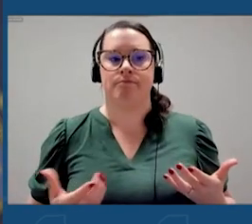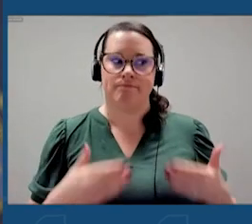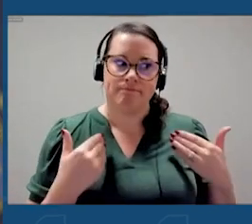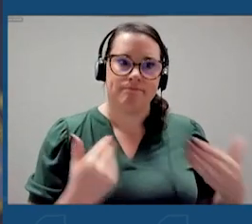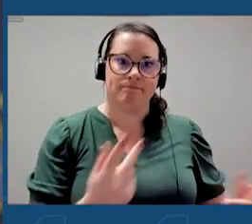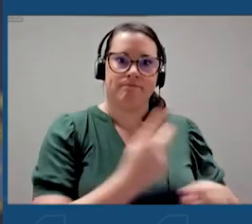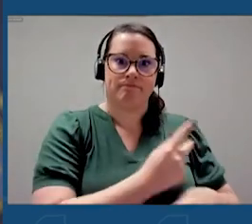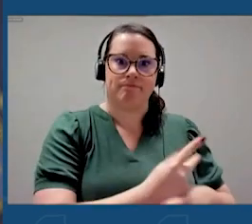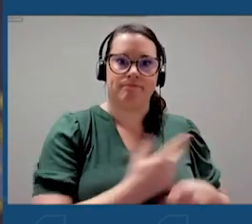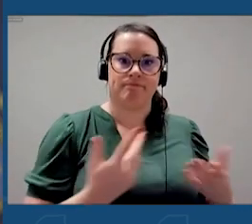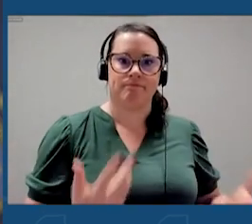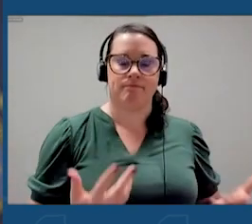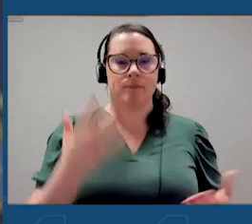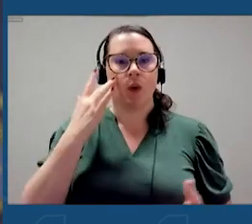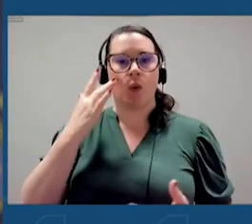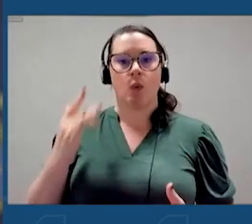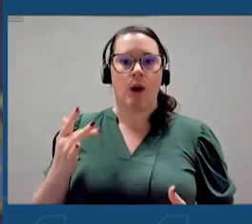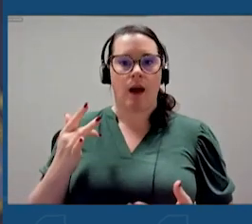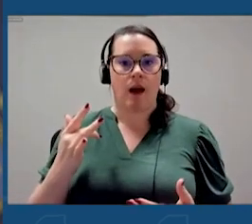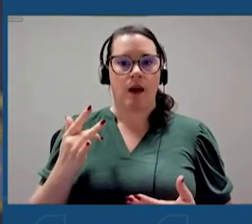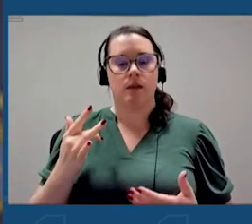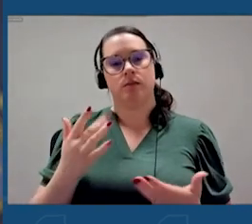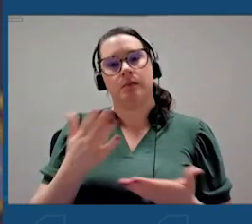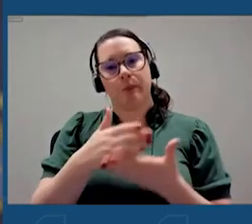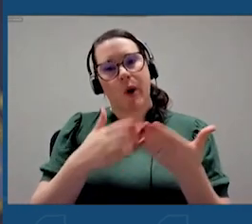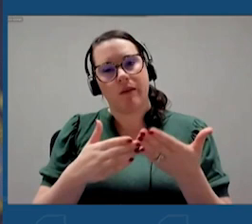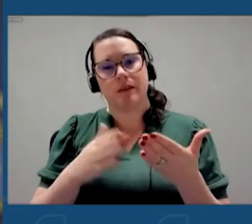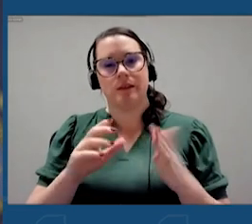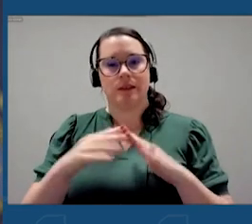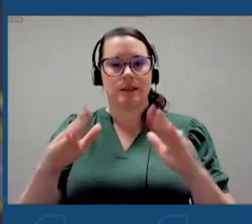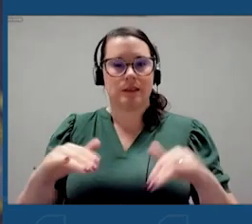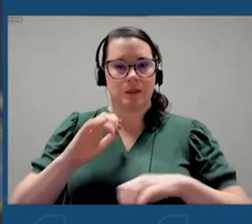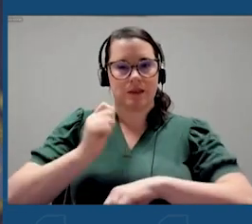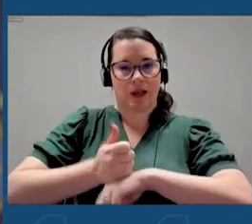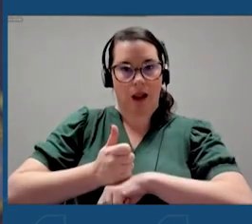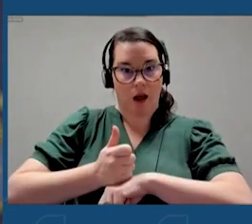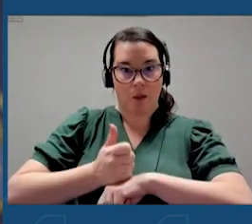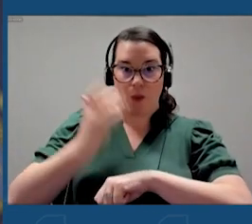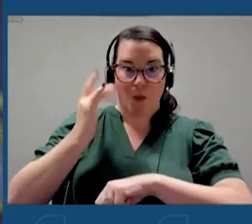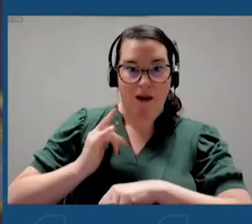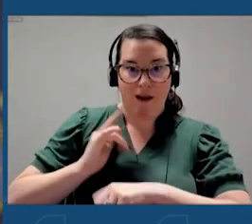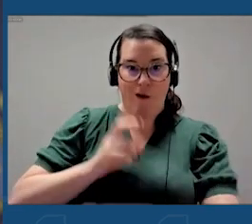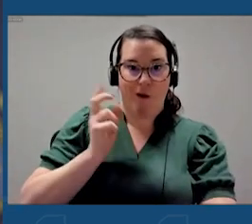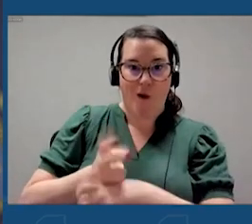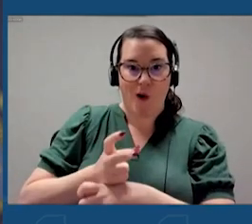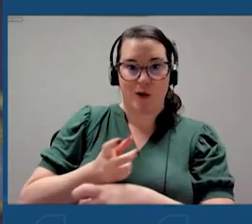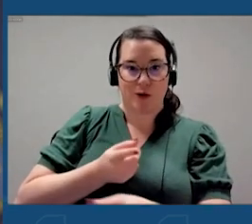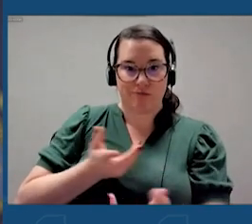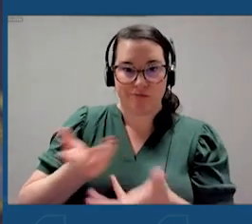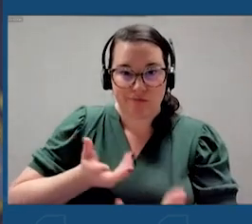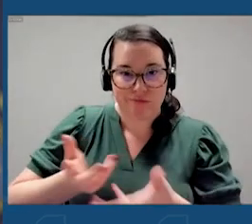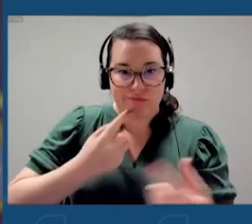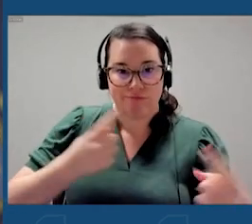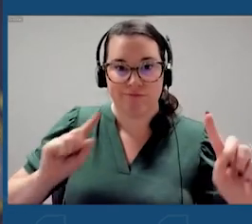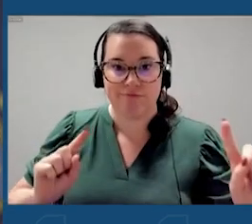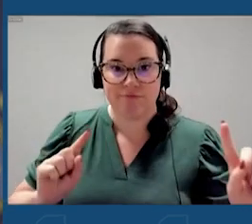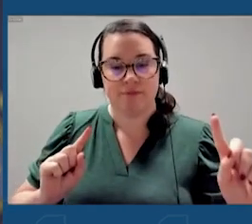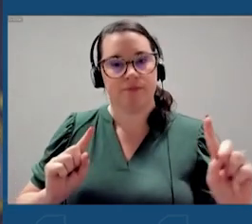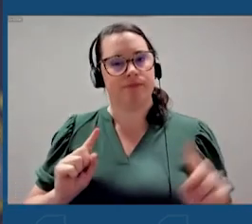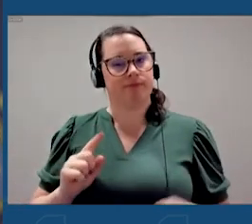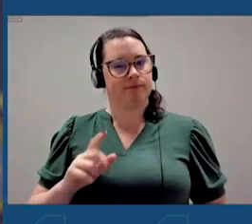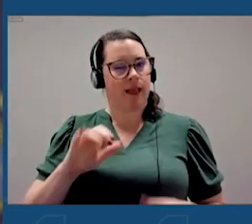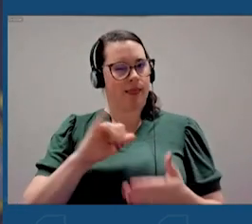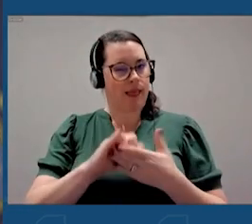of it is it's a legacy of a system that was set up to be difficult to navigate. And I don't know if that's by